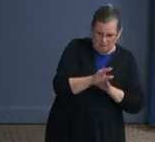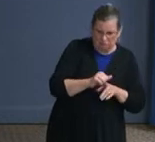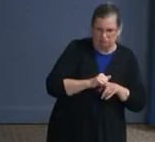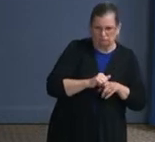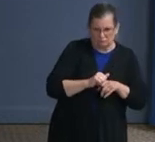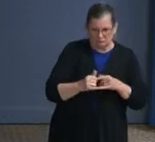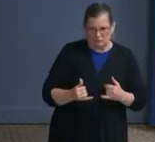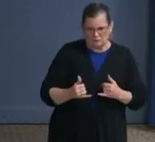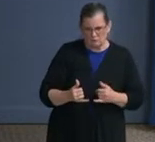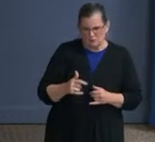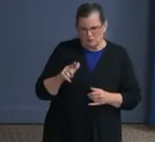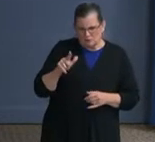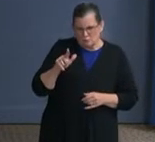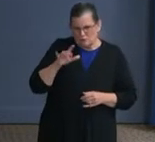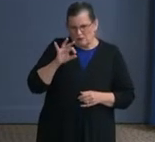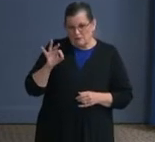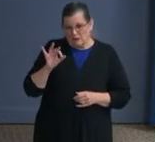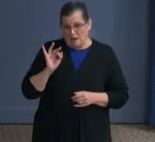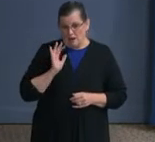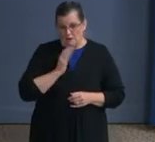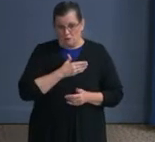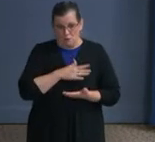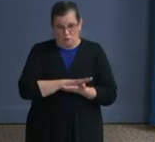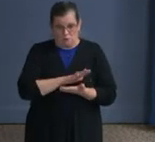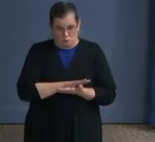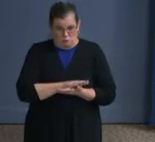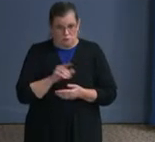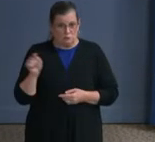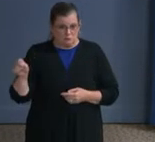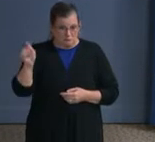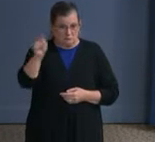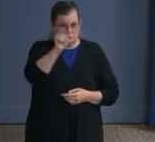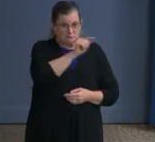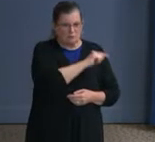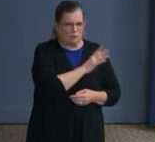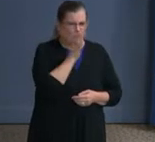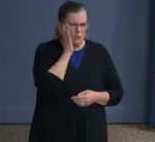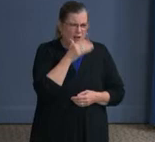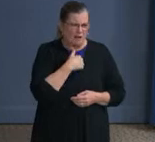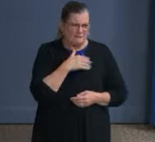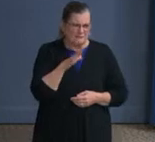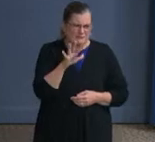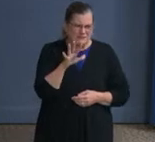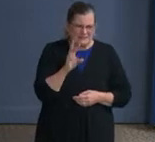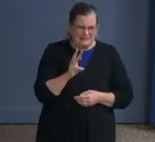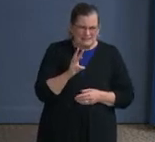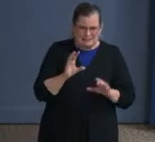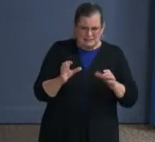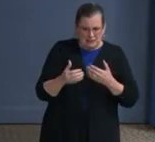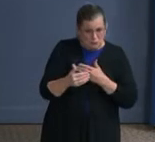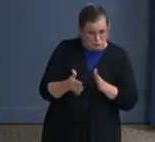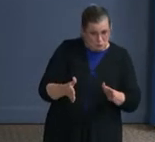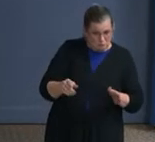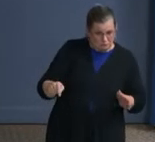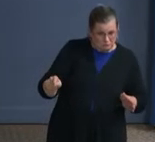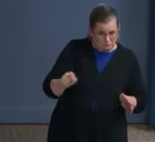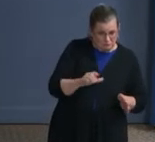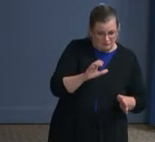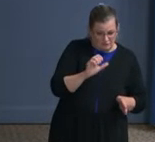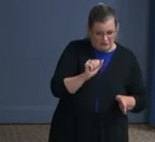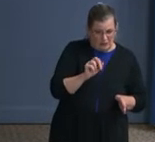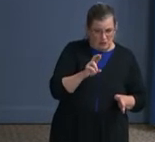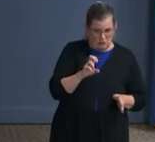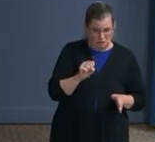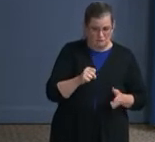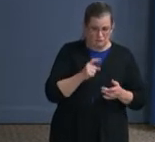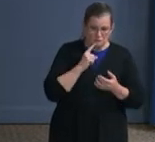the 29 schools served, we'll have approximately 56 classrooms of CARE supports, and